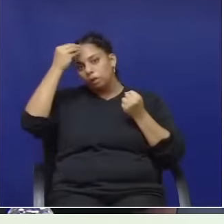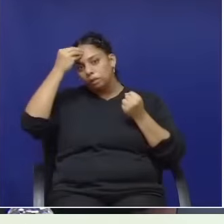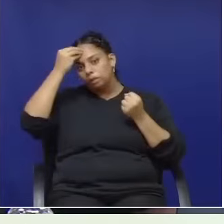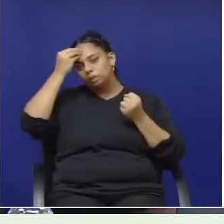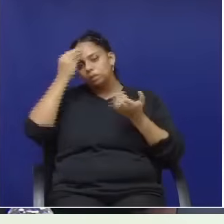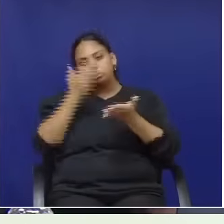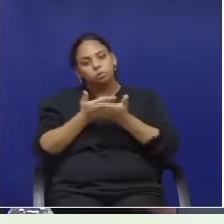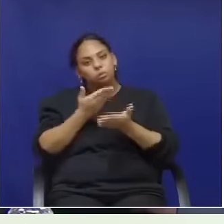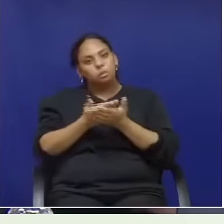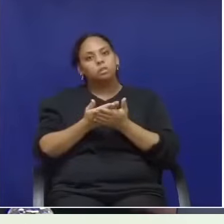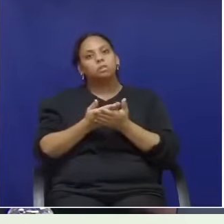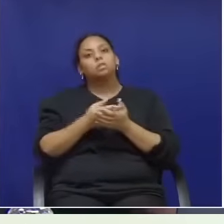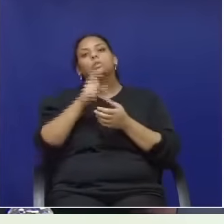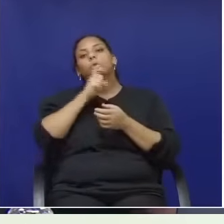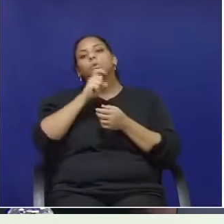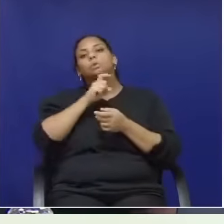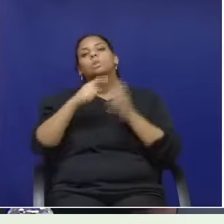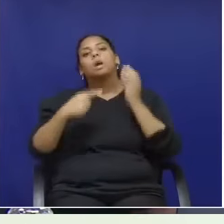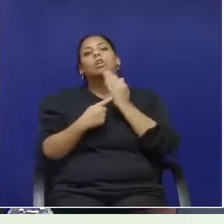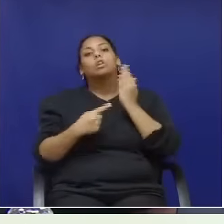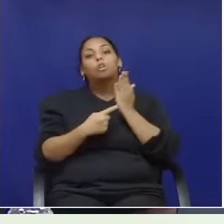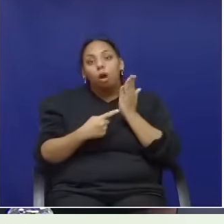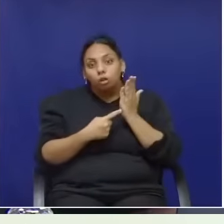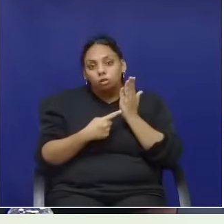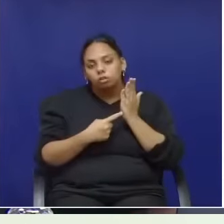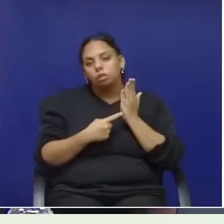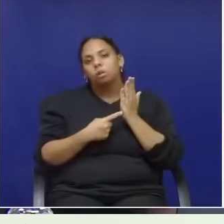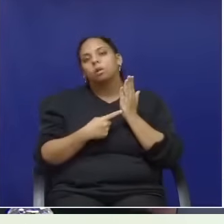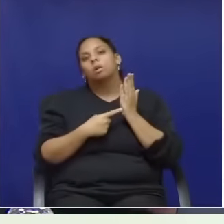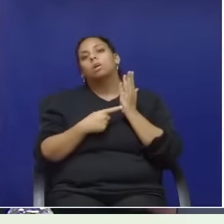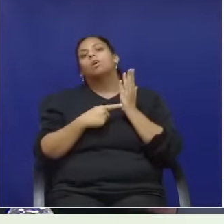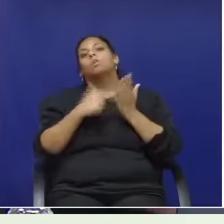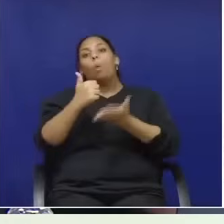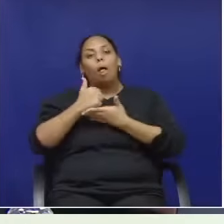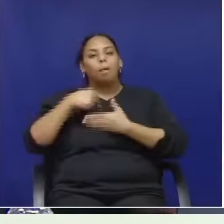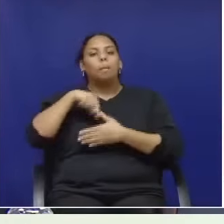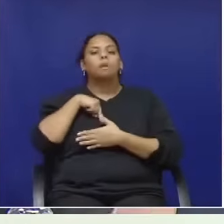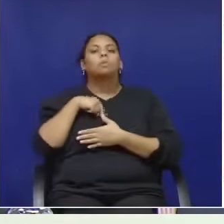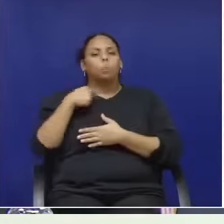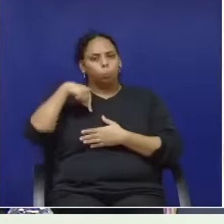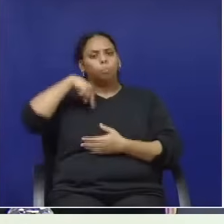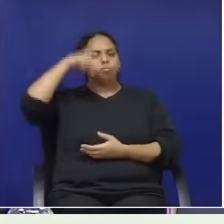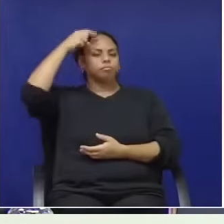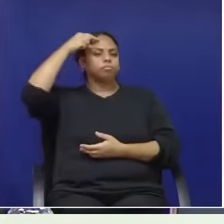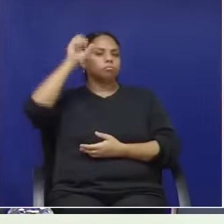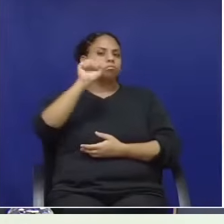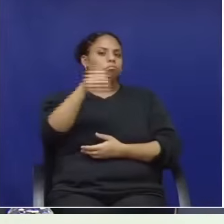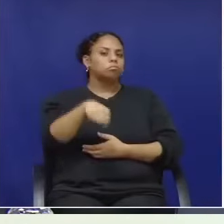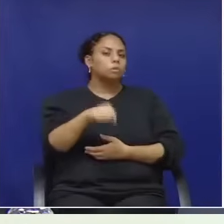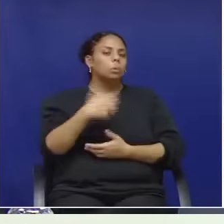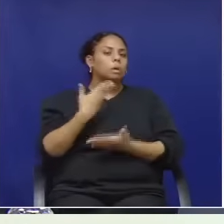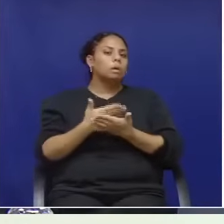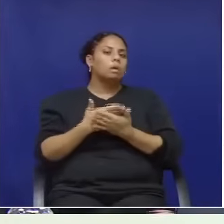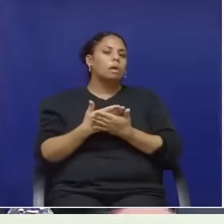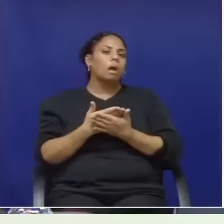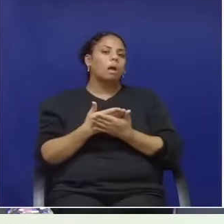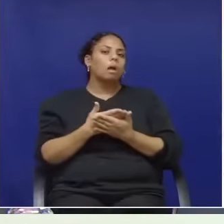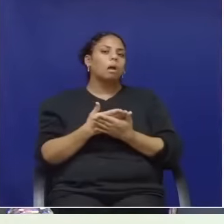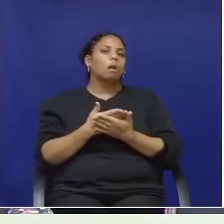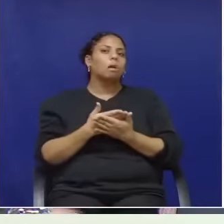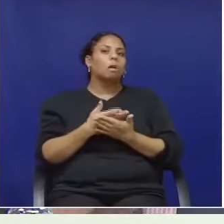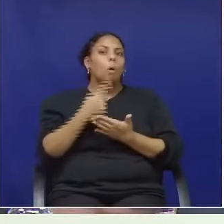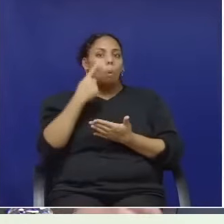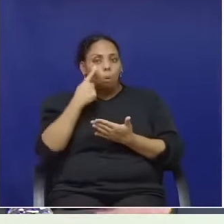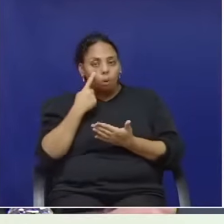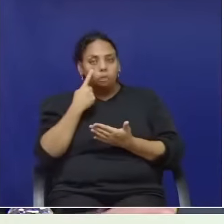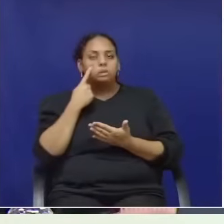capabilities, utilizing technology at our disposal, and we believe with that we'll be able to curb these